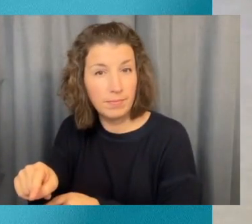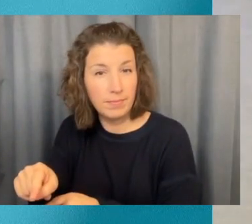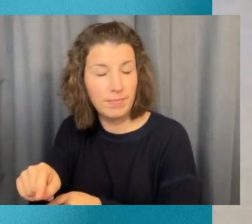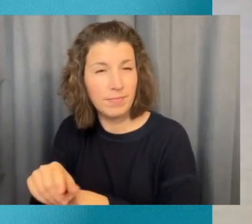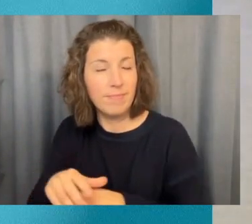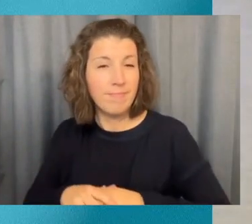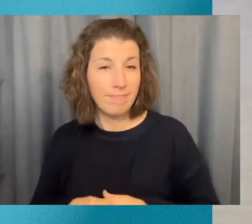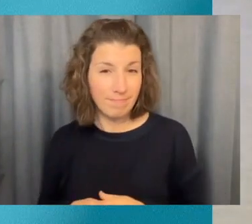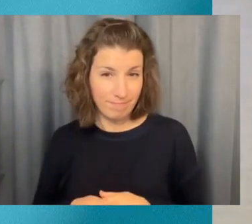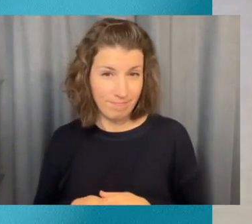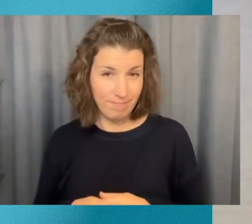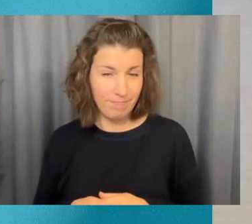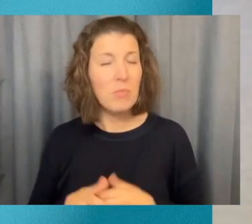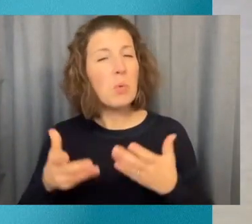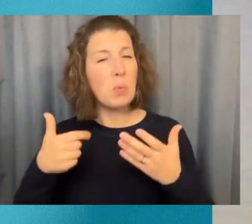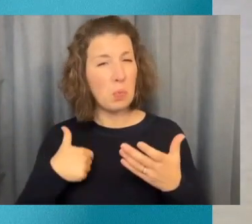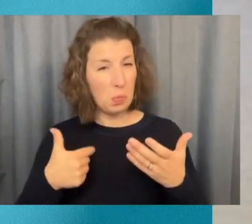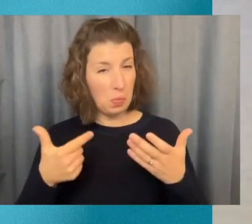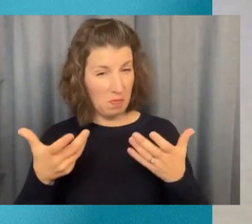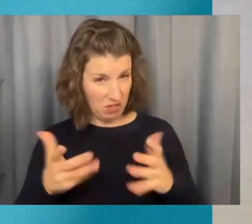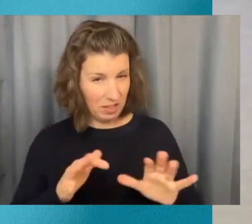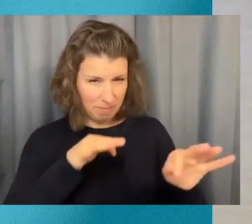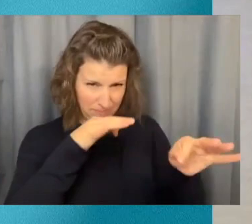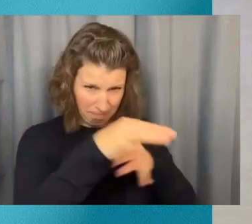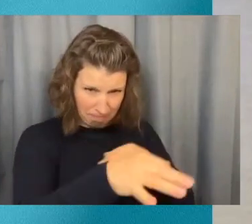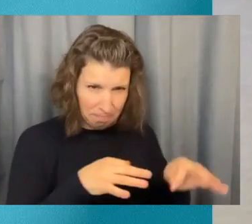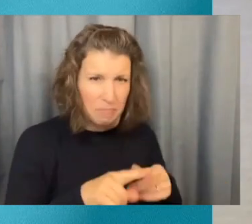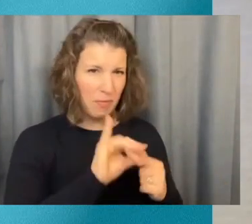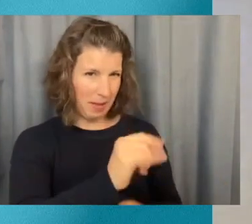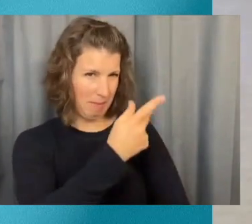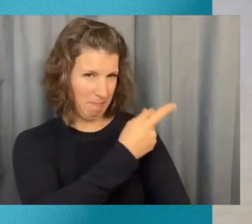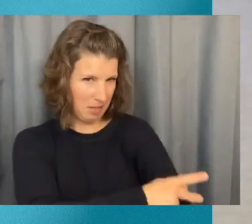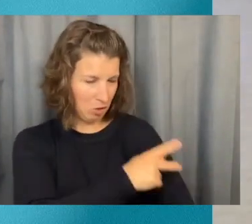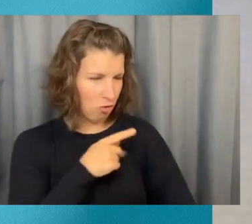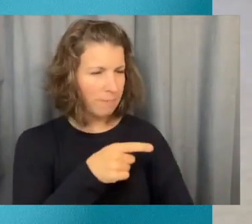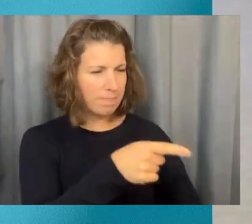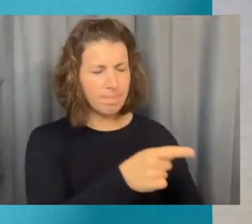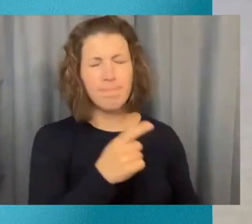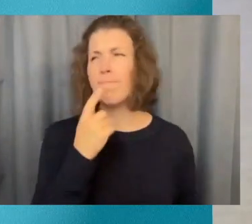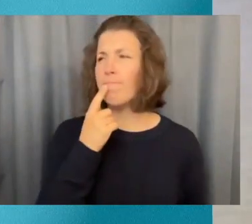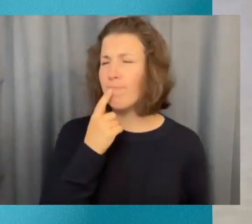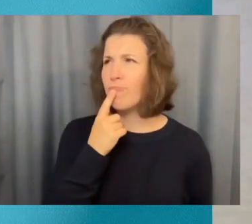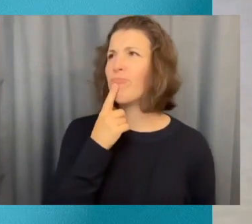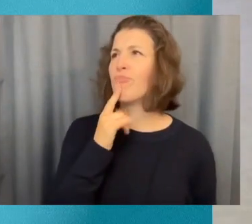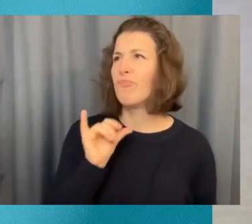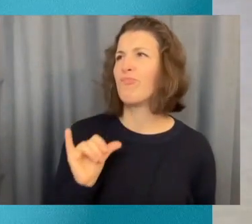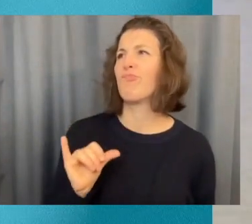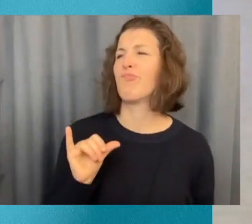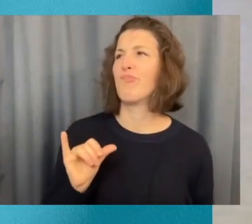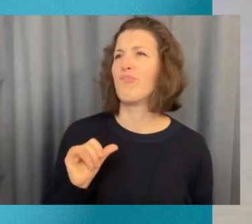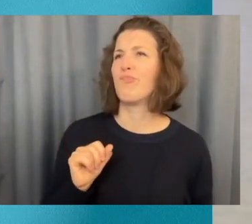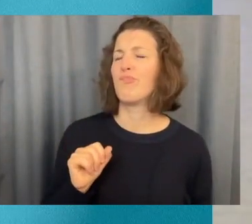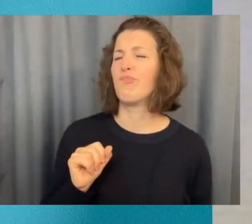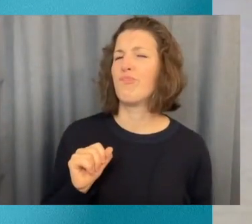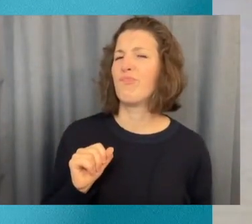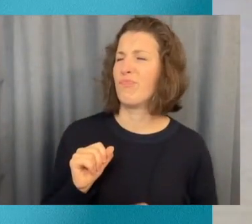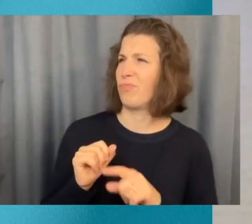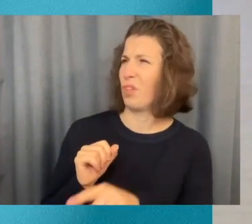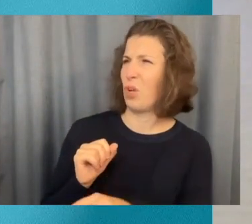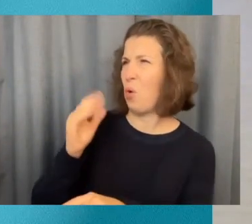When I got through talking, he nodded his head and said something to the extent of, well, why didn't they just say